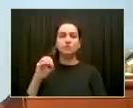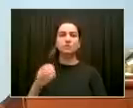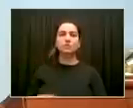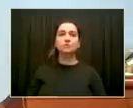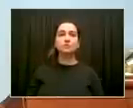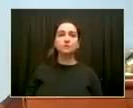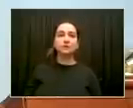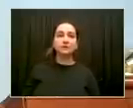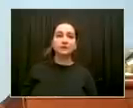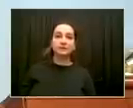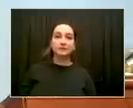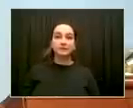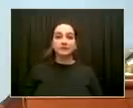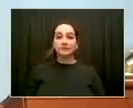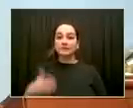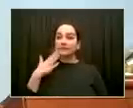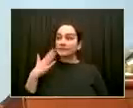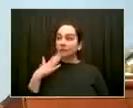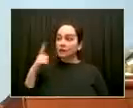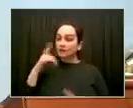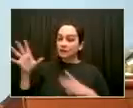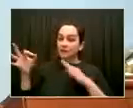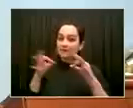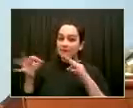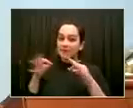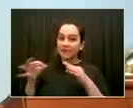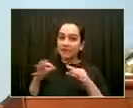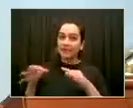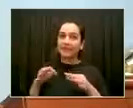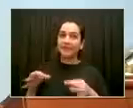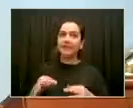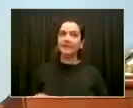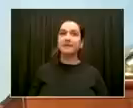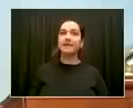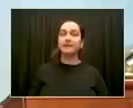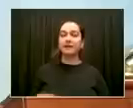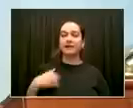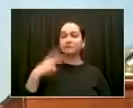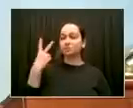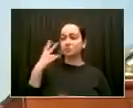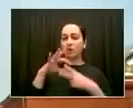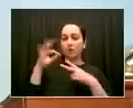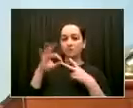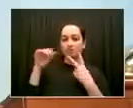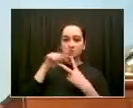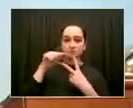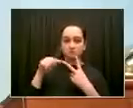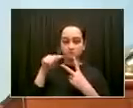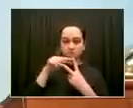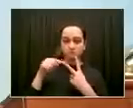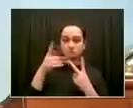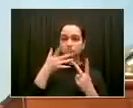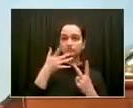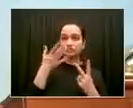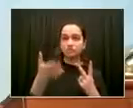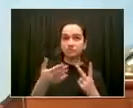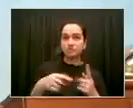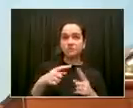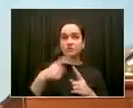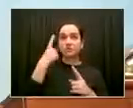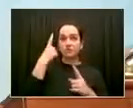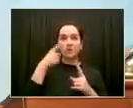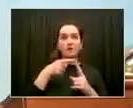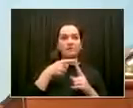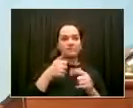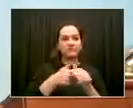mayor explained, which is a location in Co-op City, and then there will be mobile units in which a nurse will arrive at